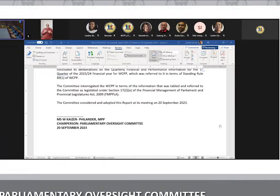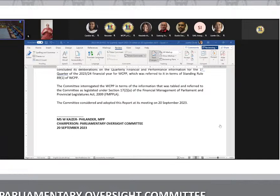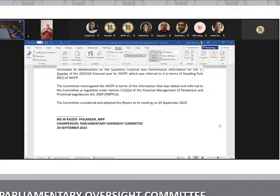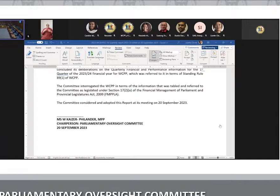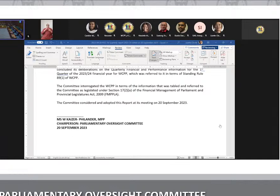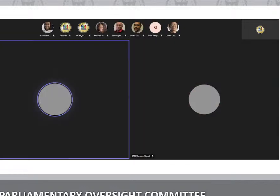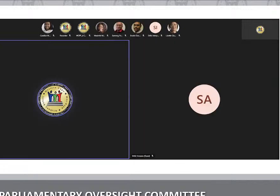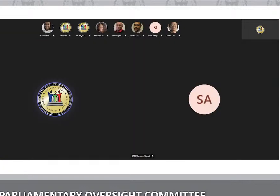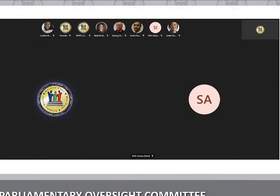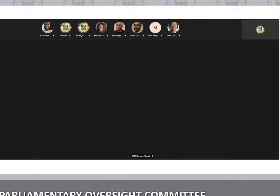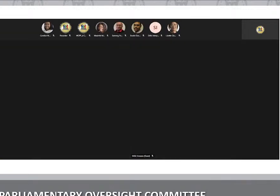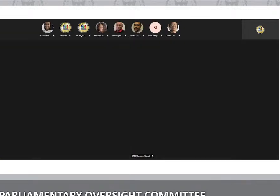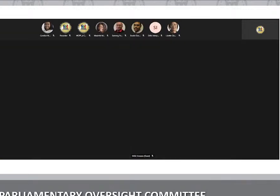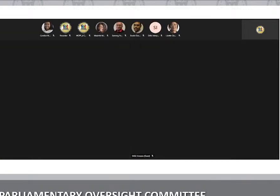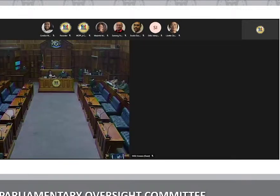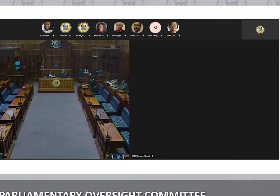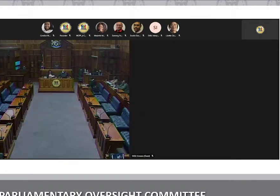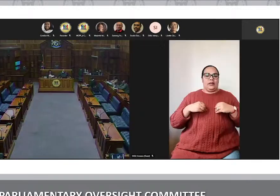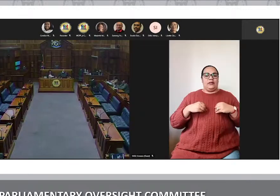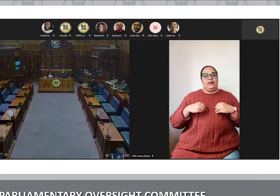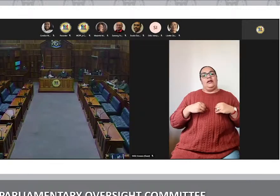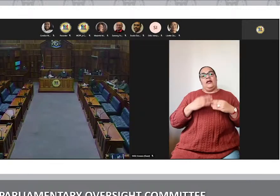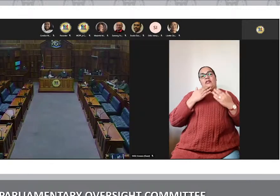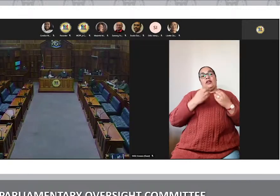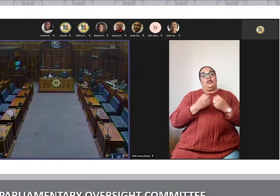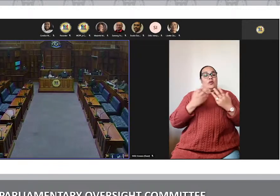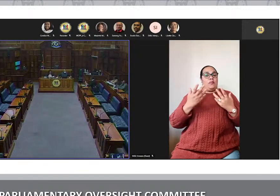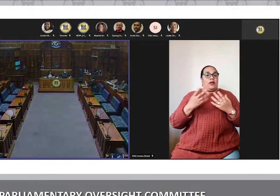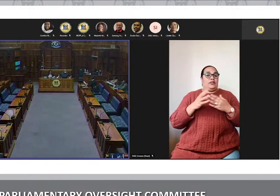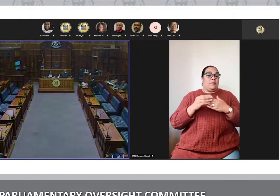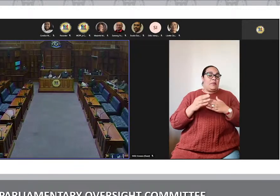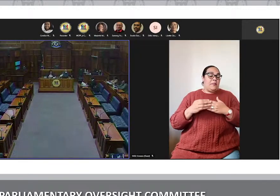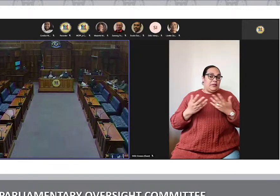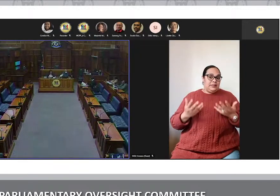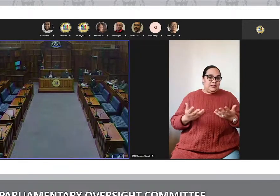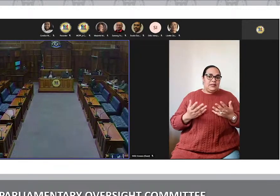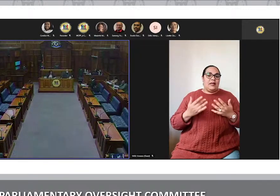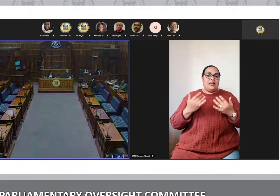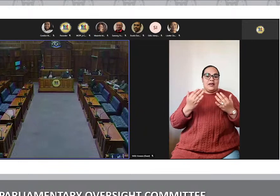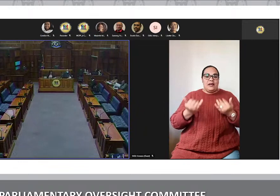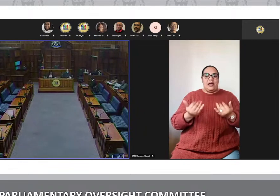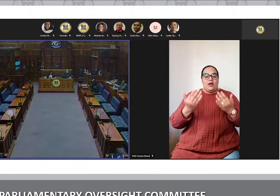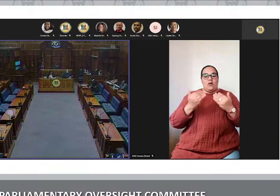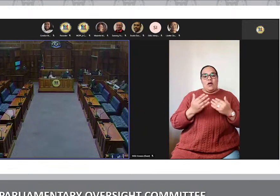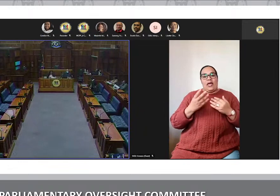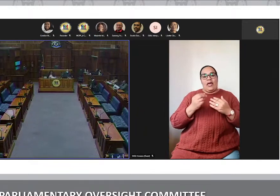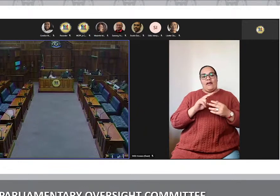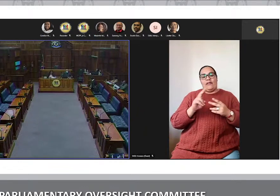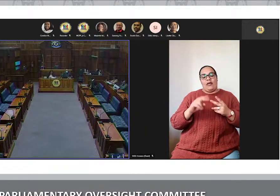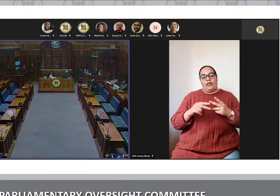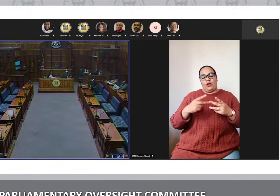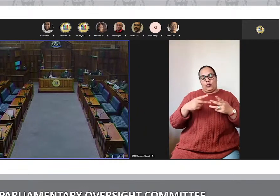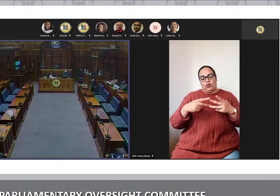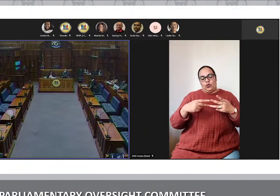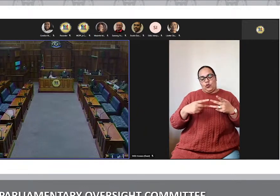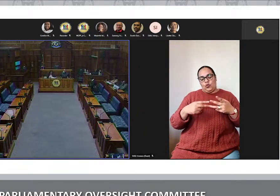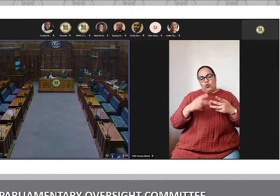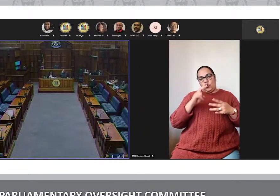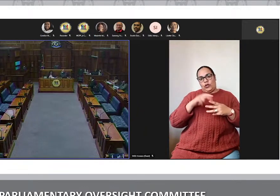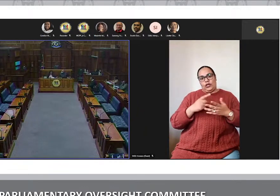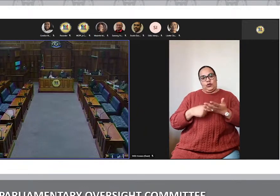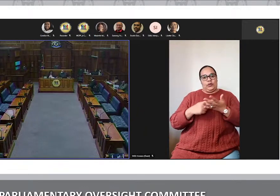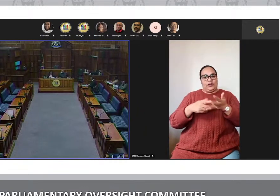report duly adopted unanimously. Thank you very much, members. Then we have another 2 pieces that we need to deal